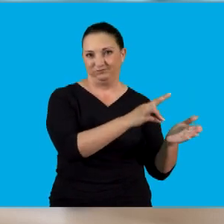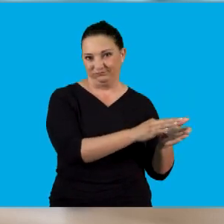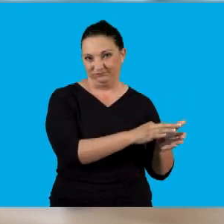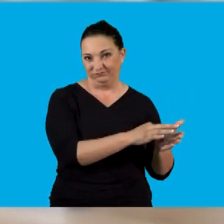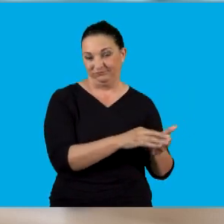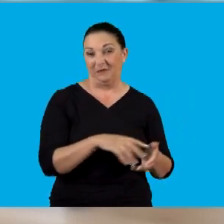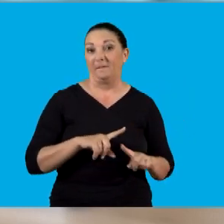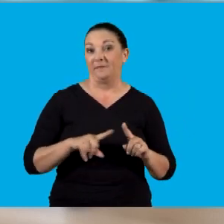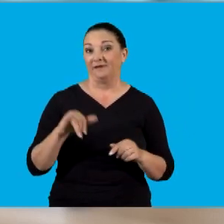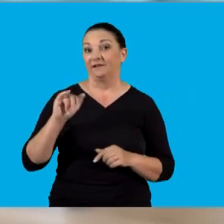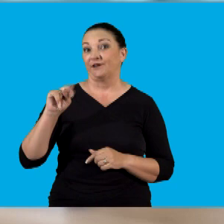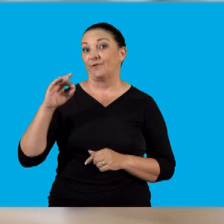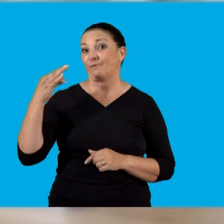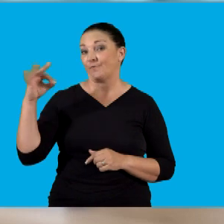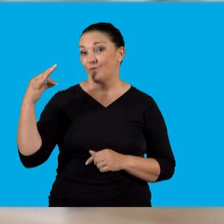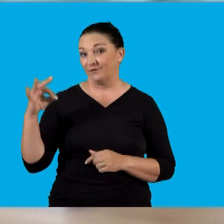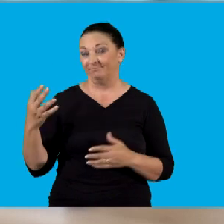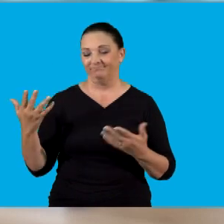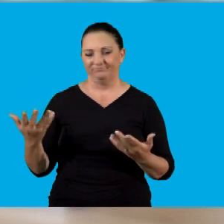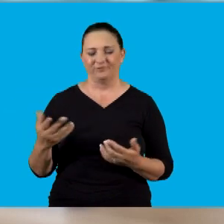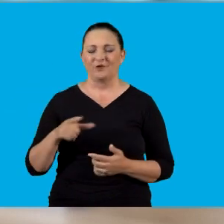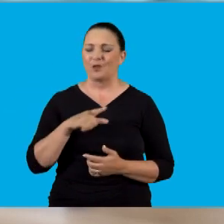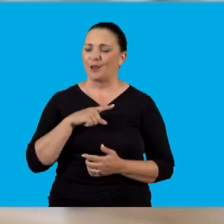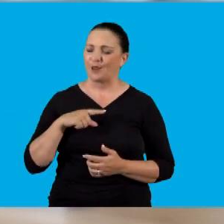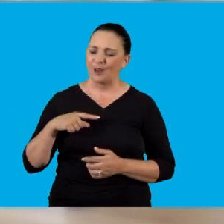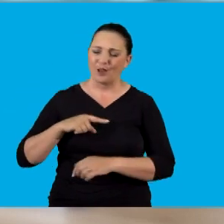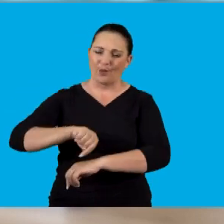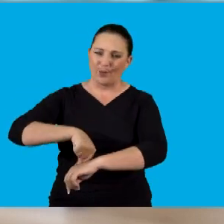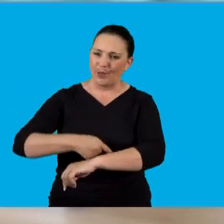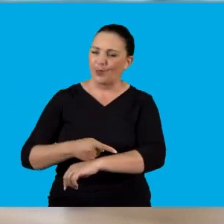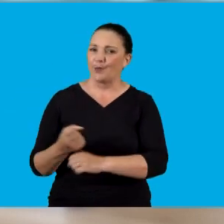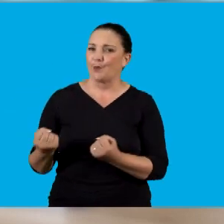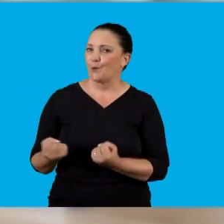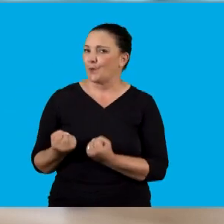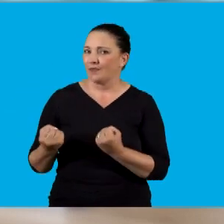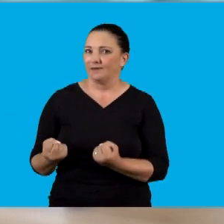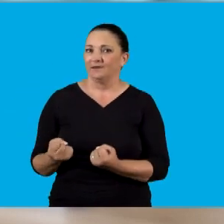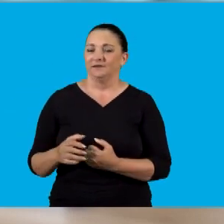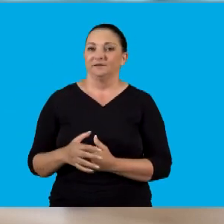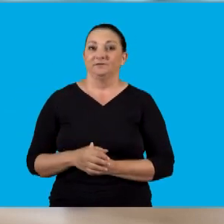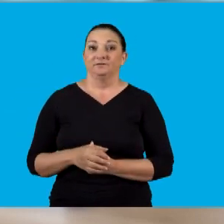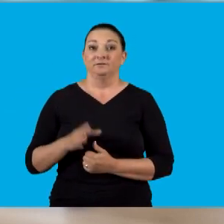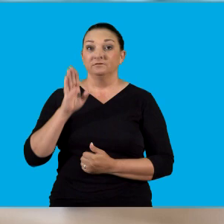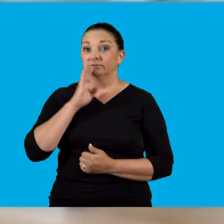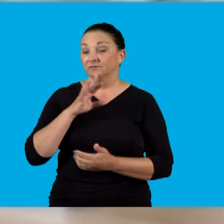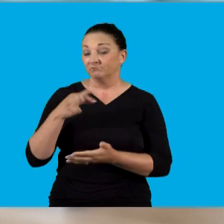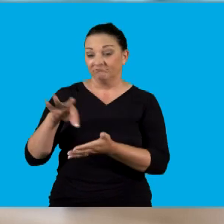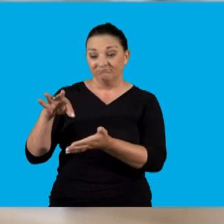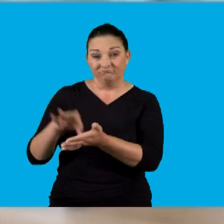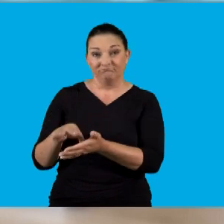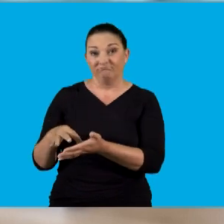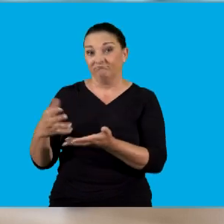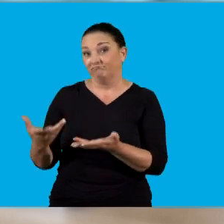Why? Because the business is not registered, there's no legislation that is guiding informal sectors. Hence, workers, they